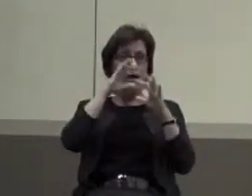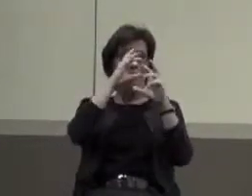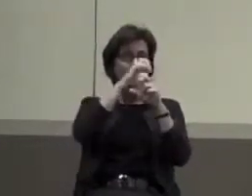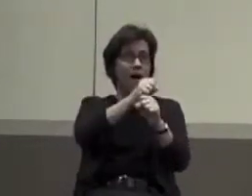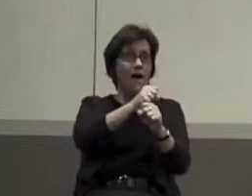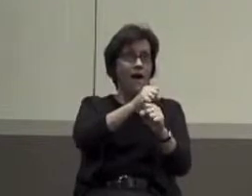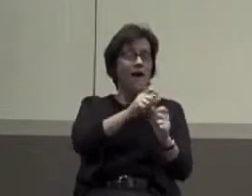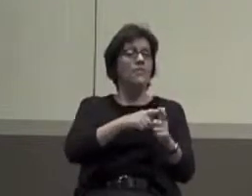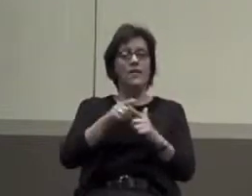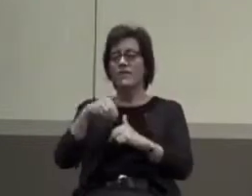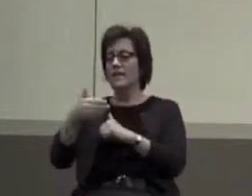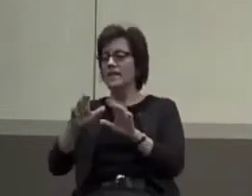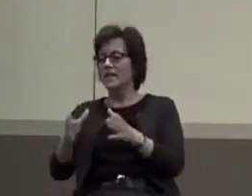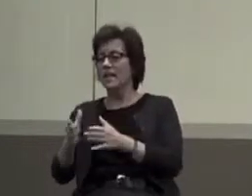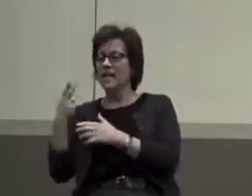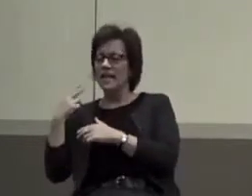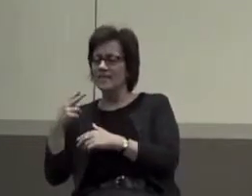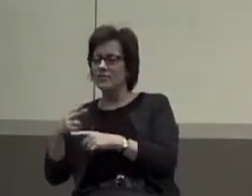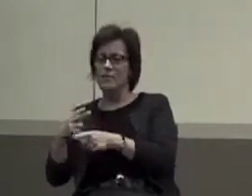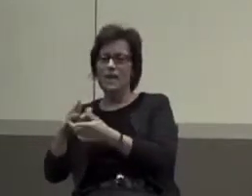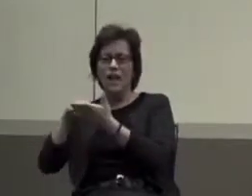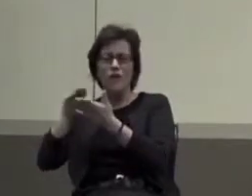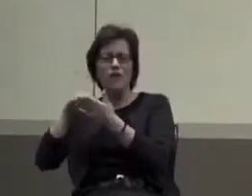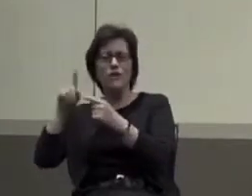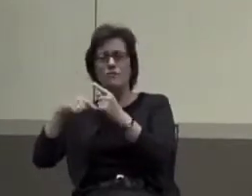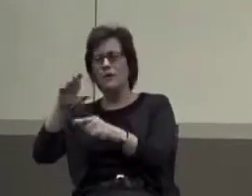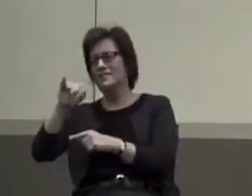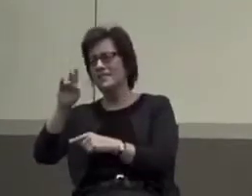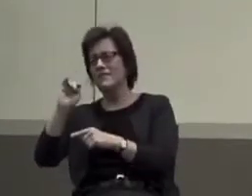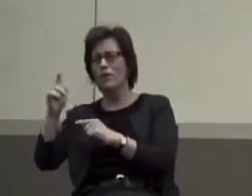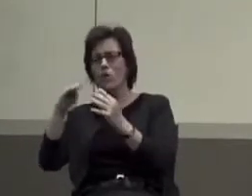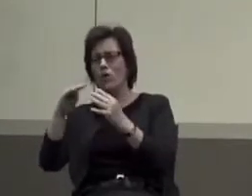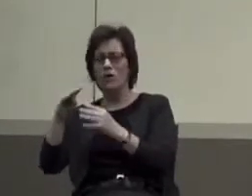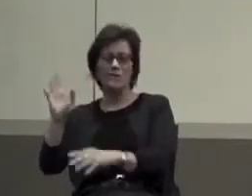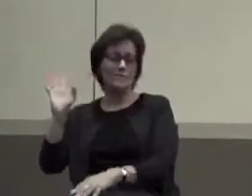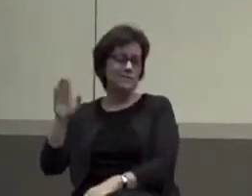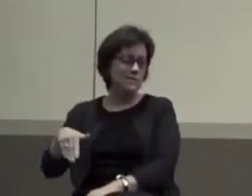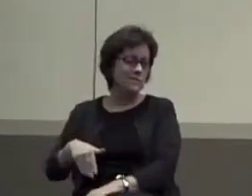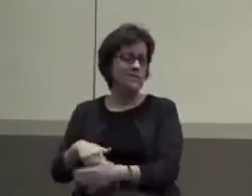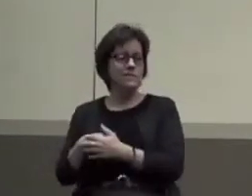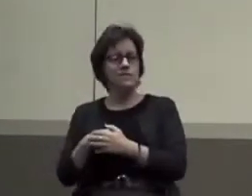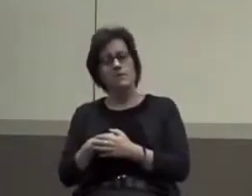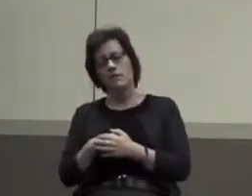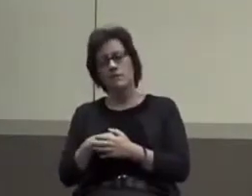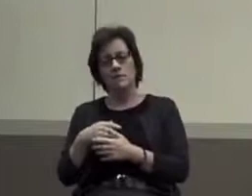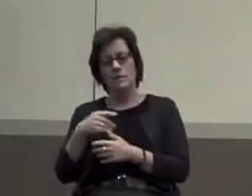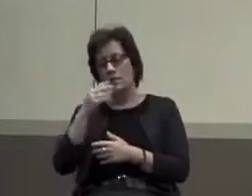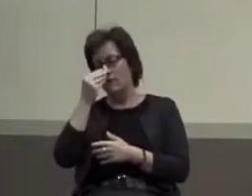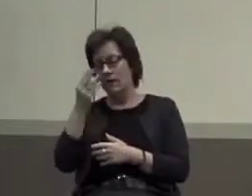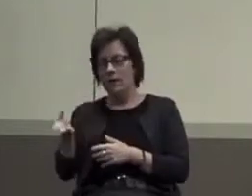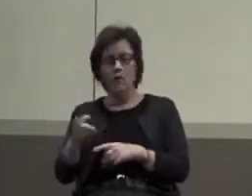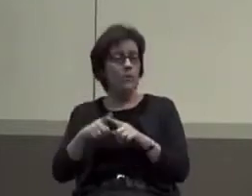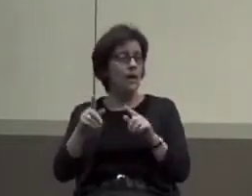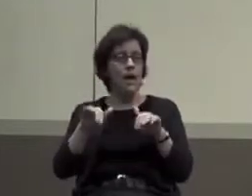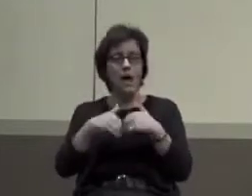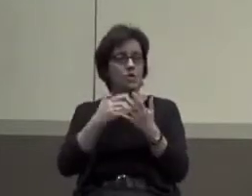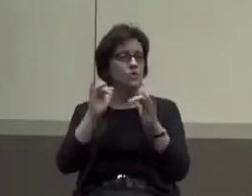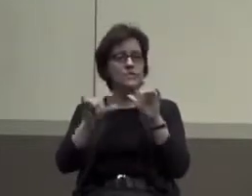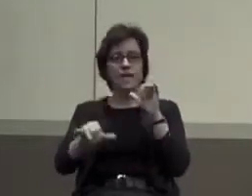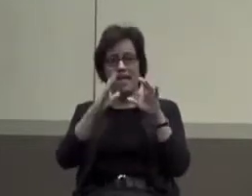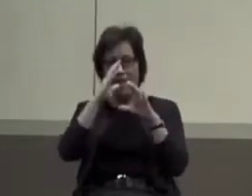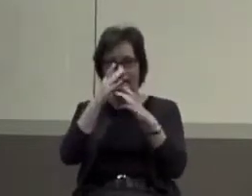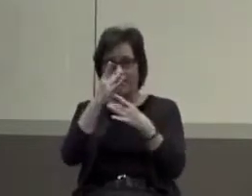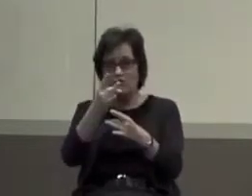history and I have to learn about the Civil War, and that's not so much fun. But how am I going to stay interested in both? And that's a real